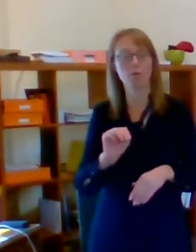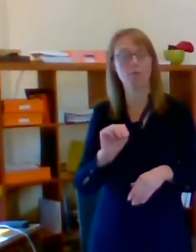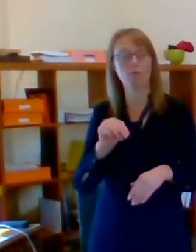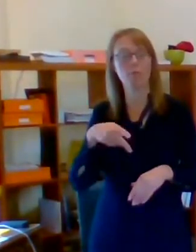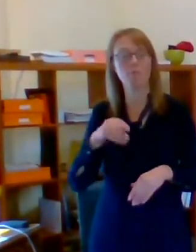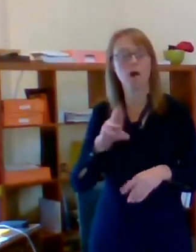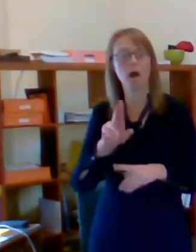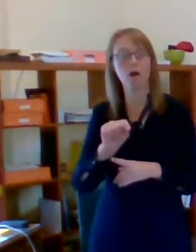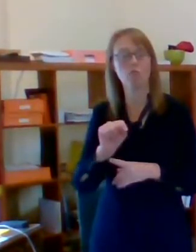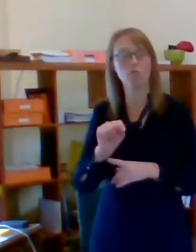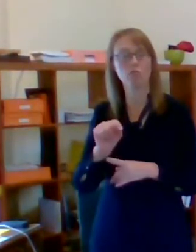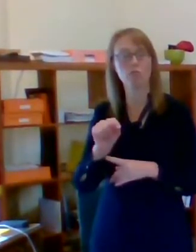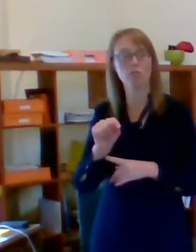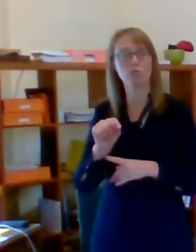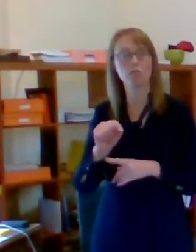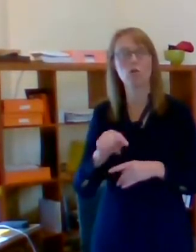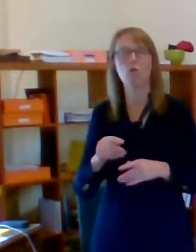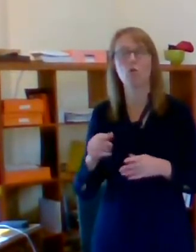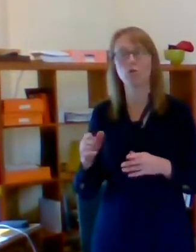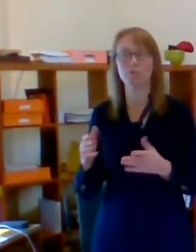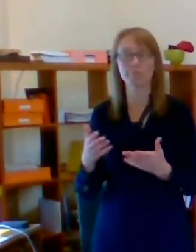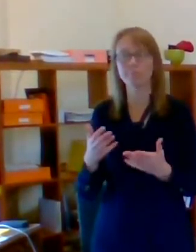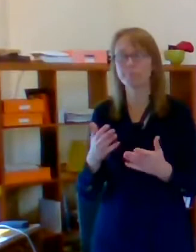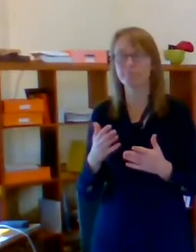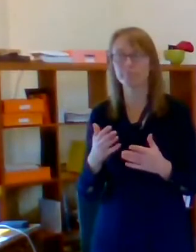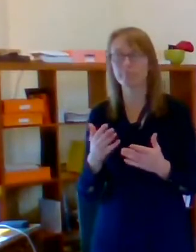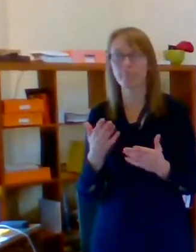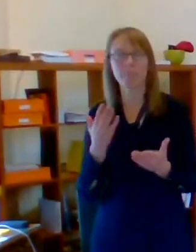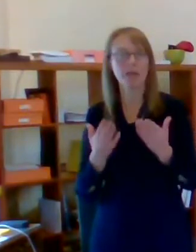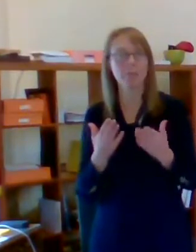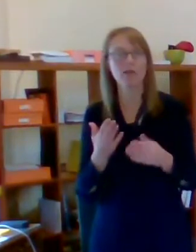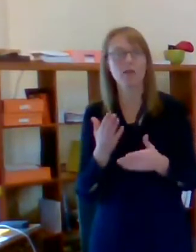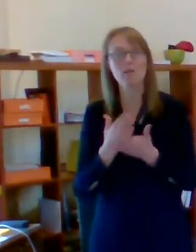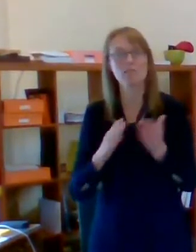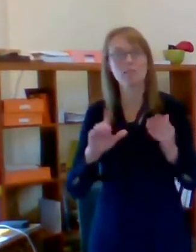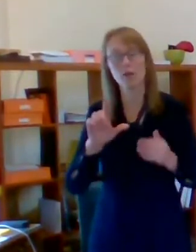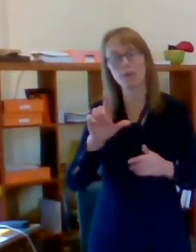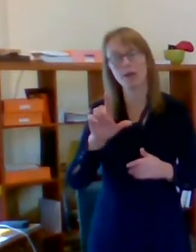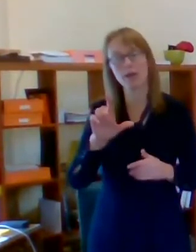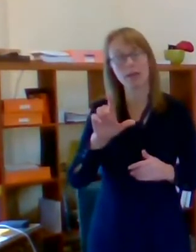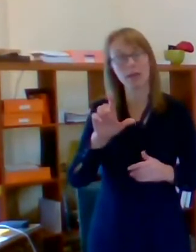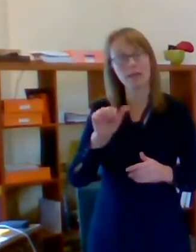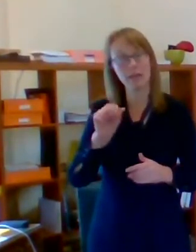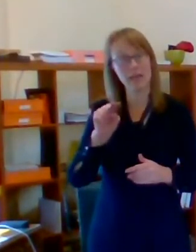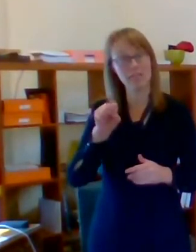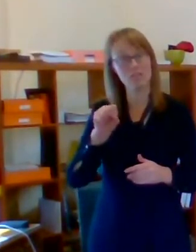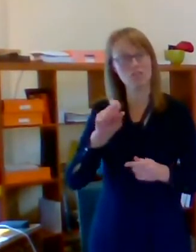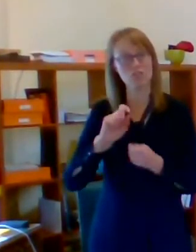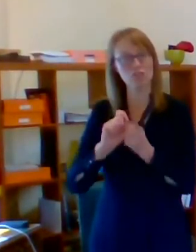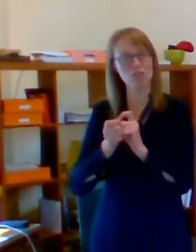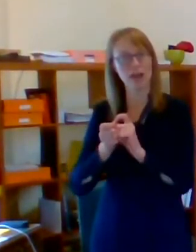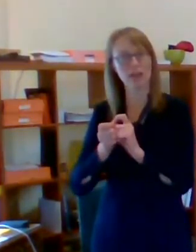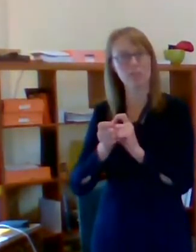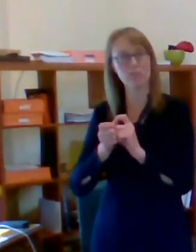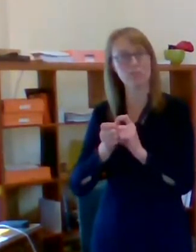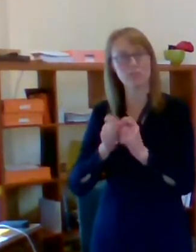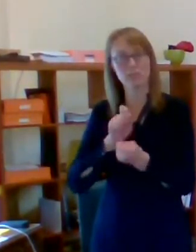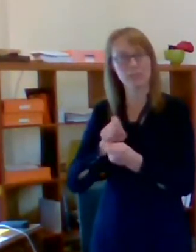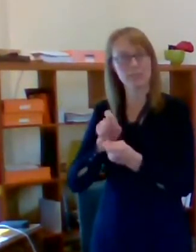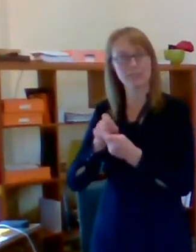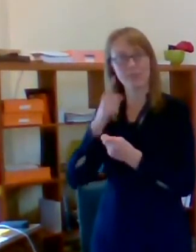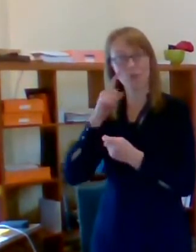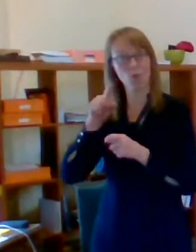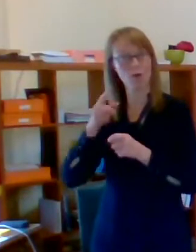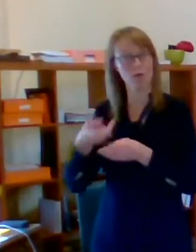that cordons off the parking area, maybe even to take some lanes for bike lanes. Those are all